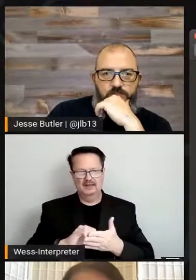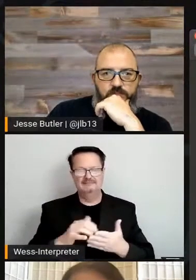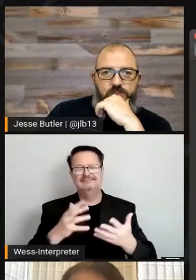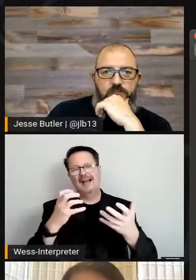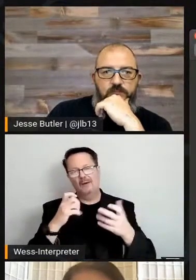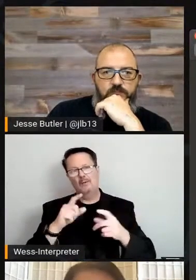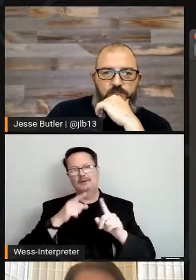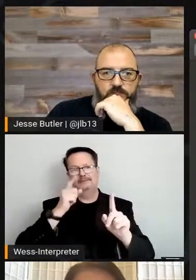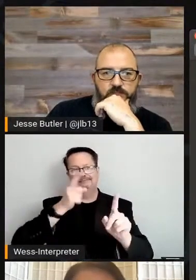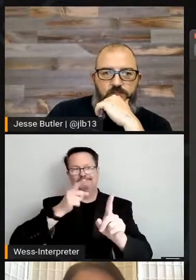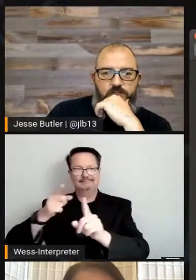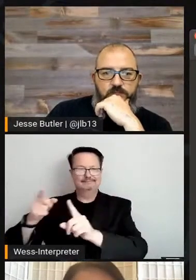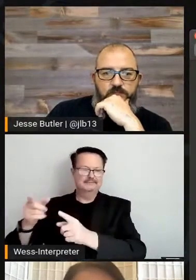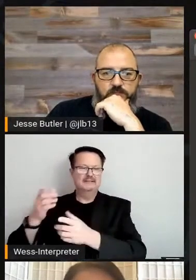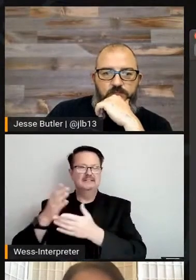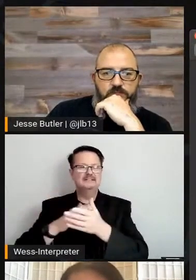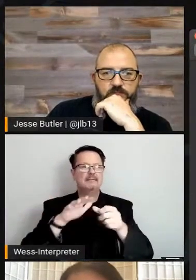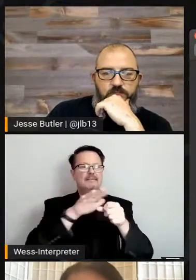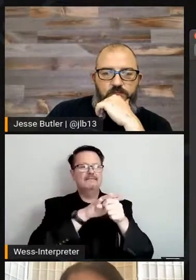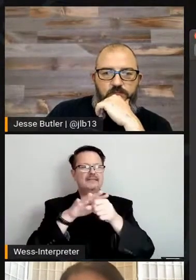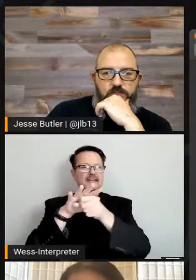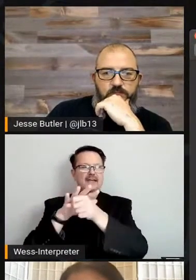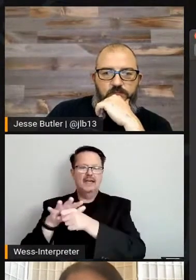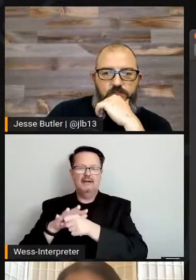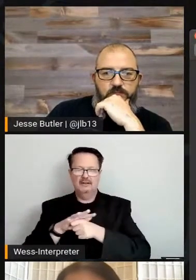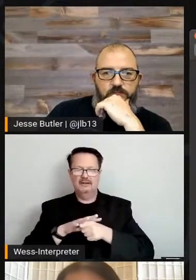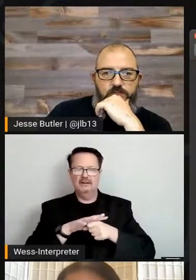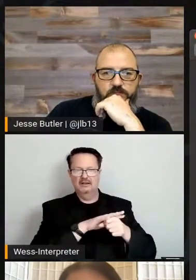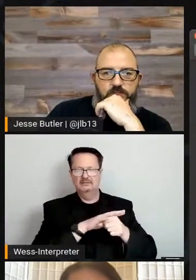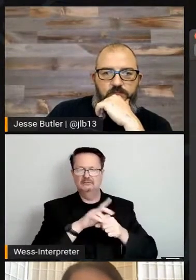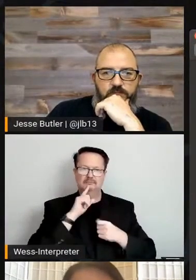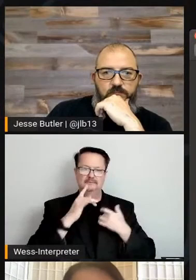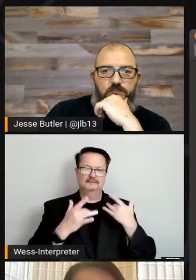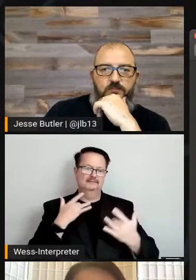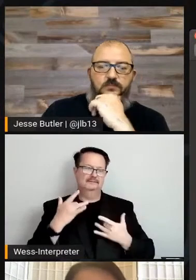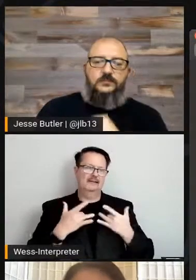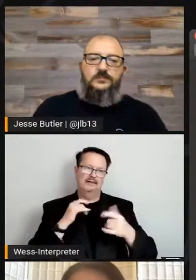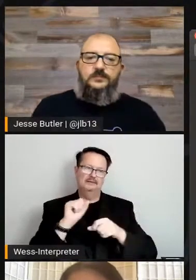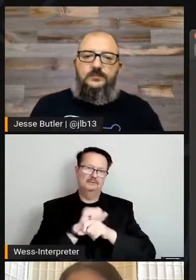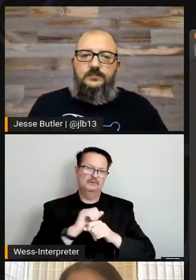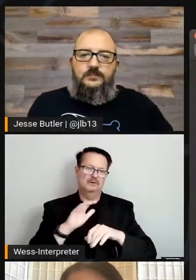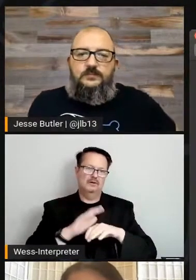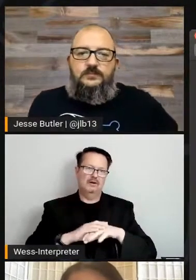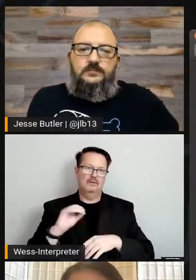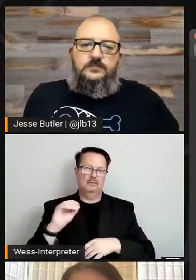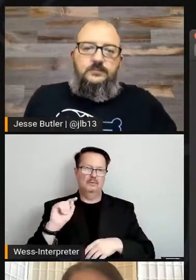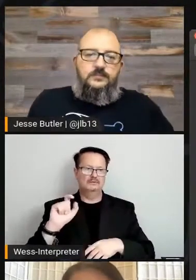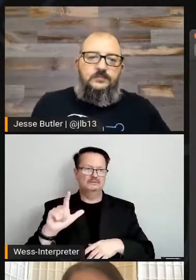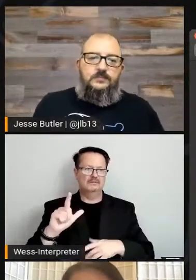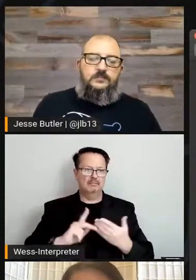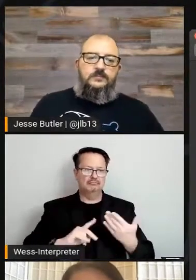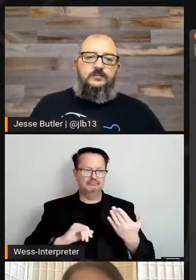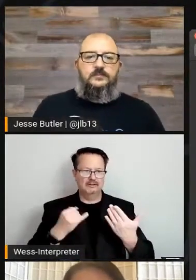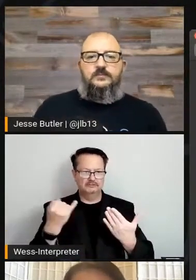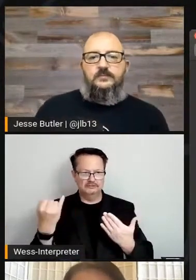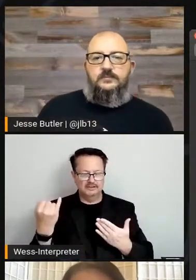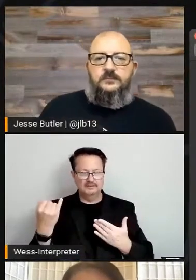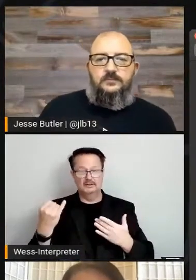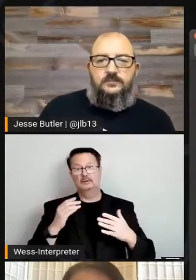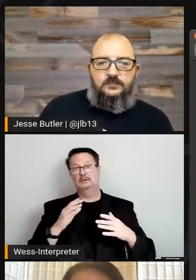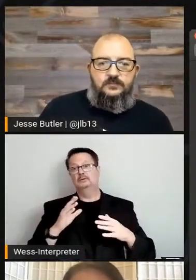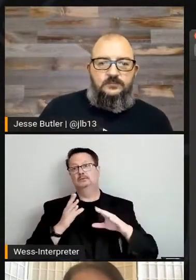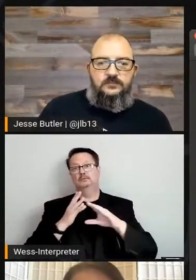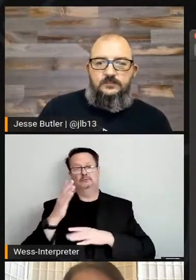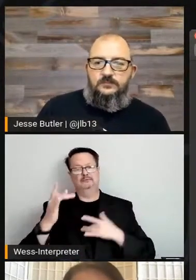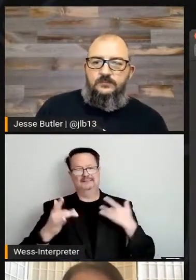highlight, some of the areas that we've been really excited to work on the OpenTelemetry project on. Super excited to be